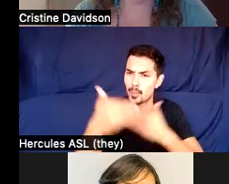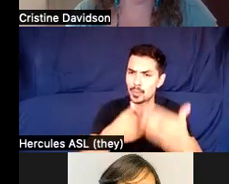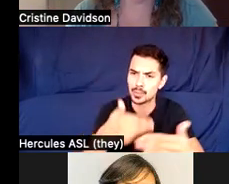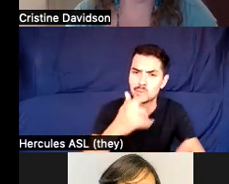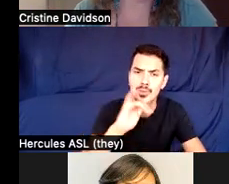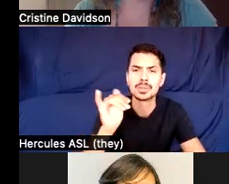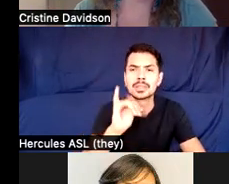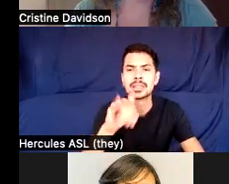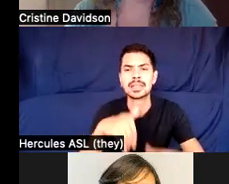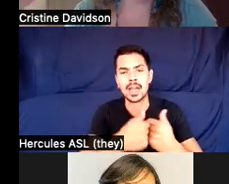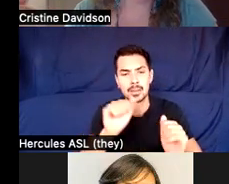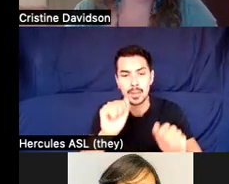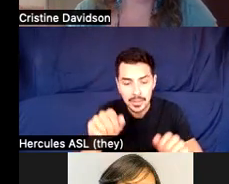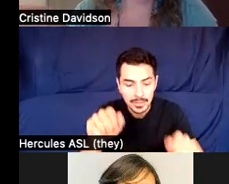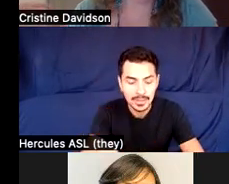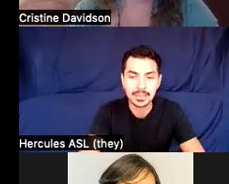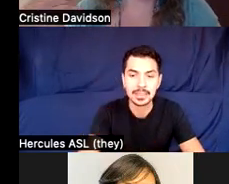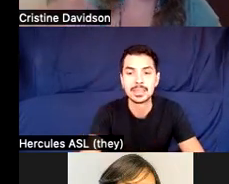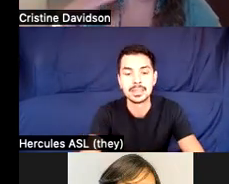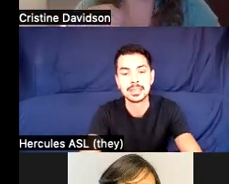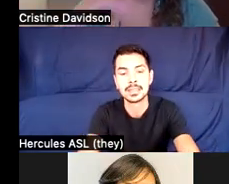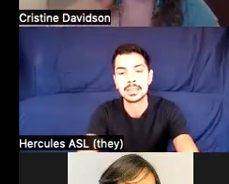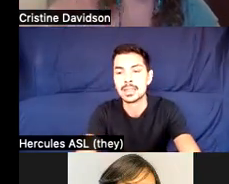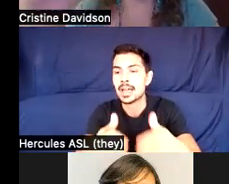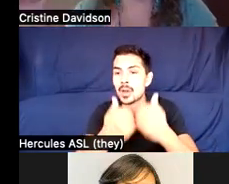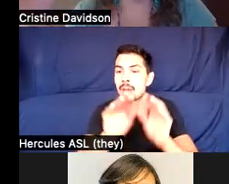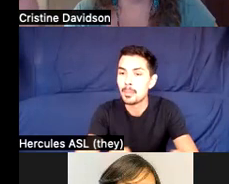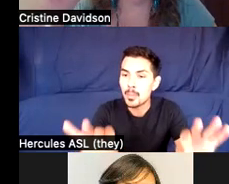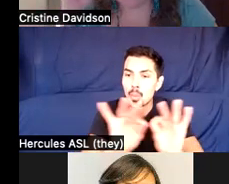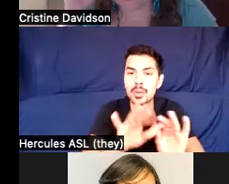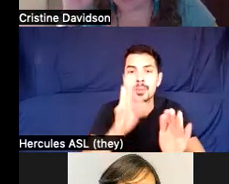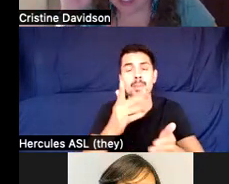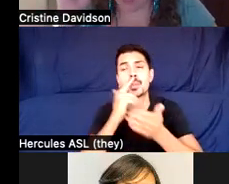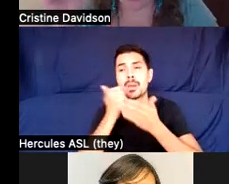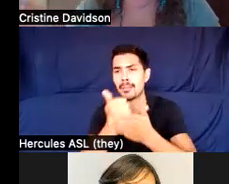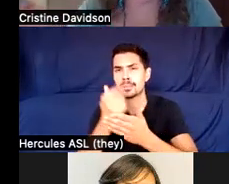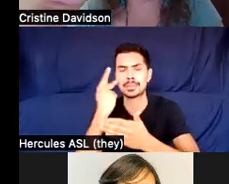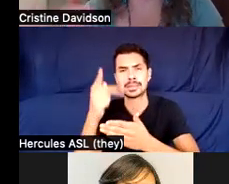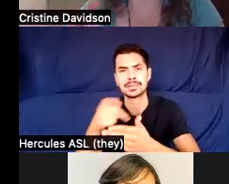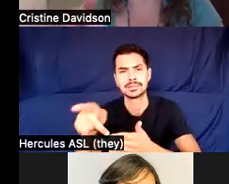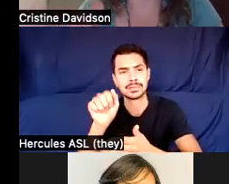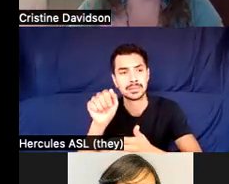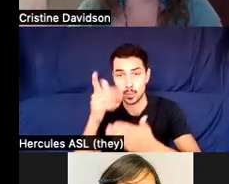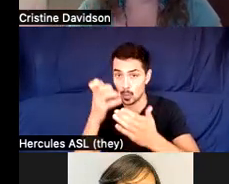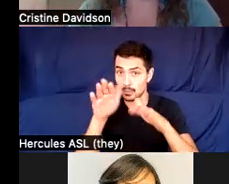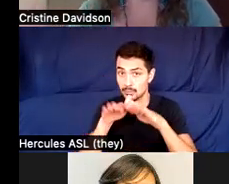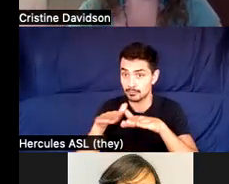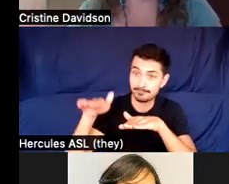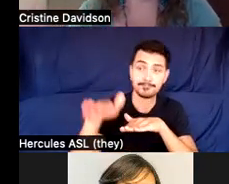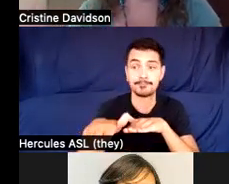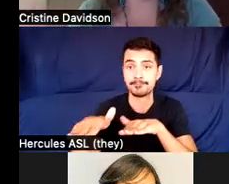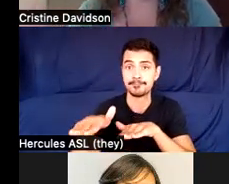be, and why it's important, it might just help them to see if that's a step that they want to take or not. Right?